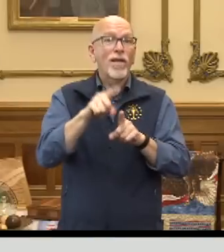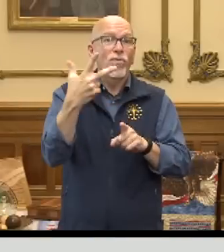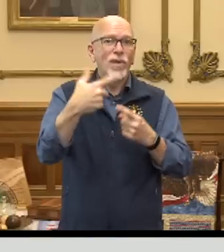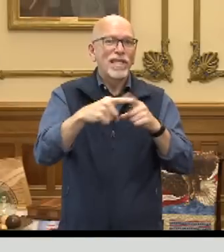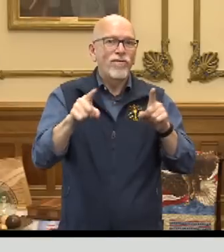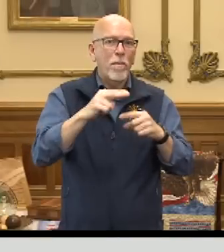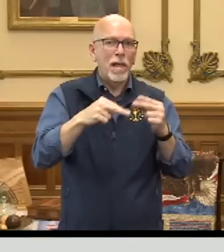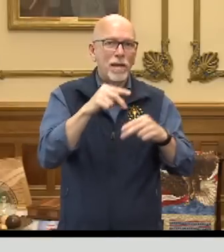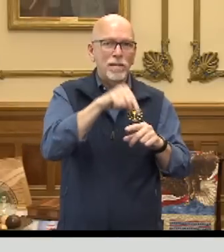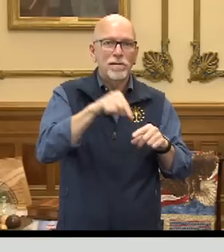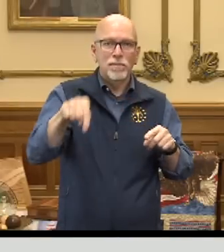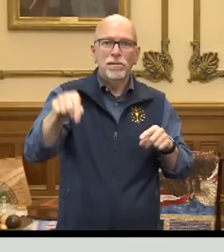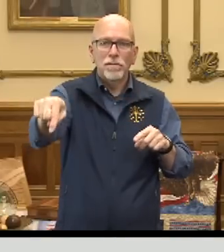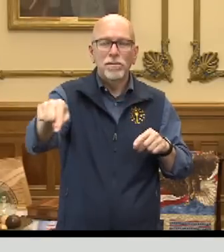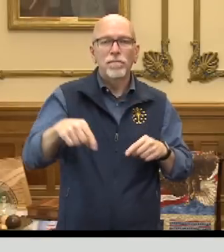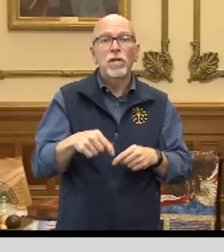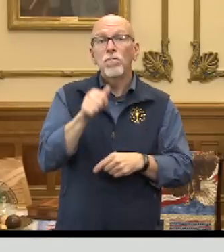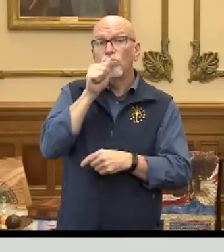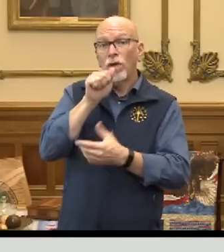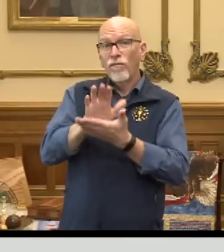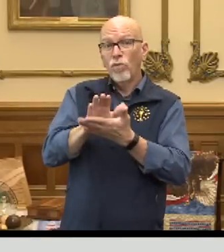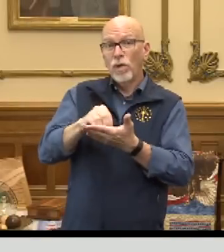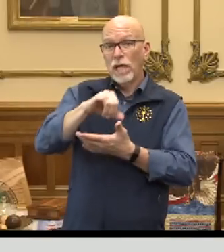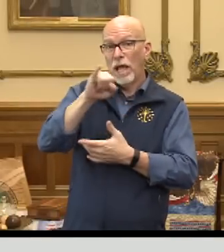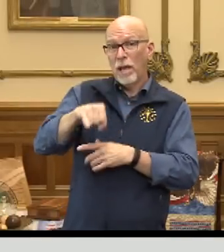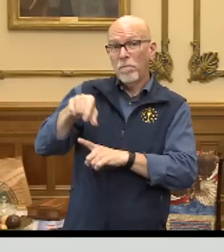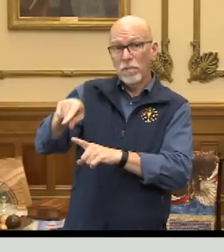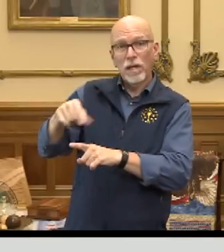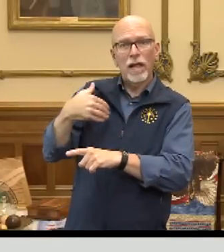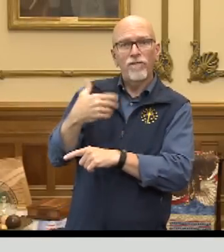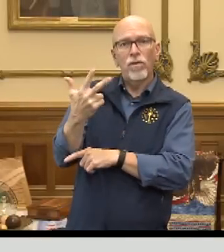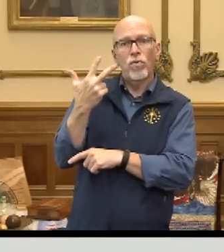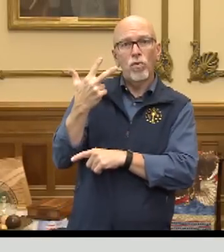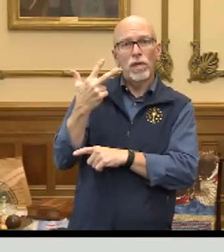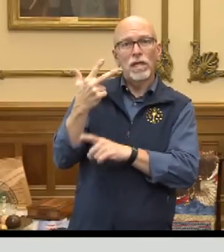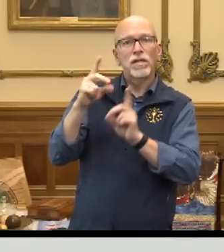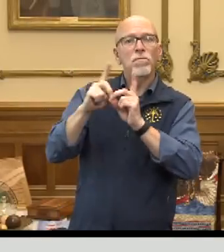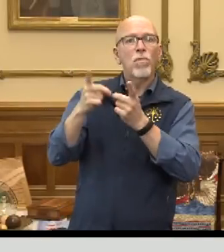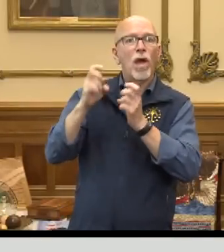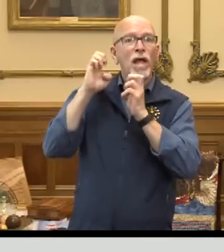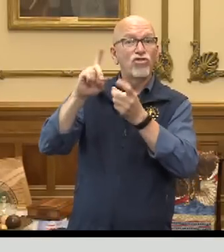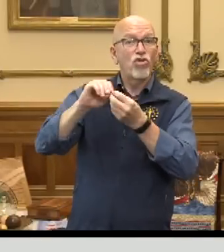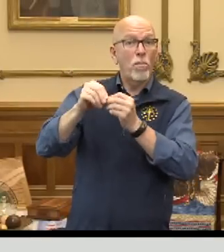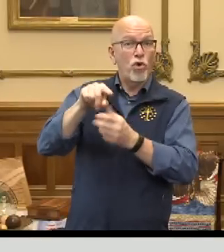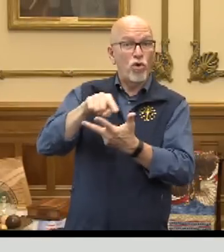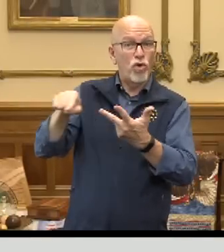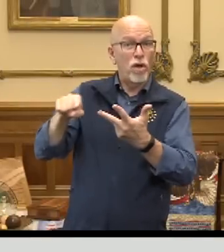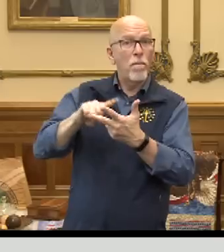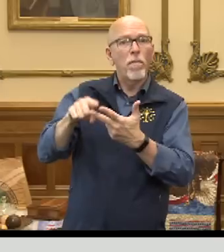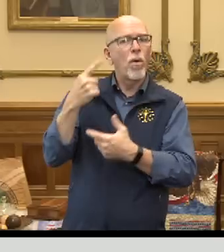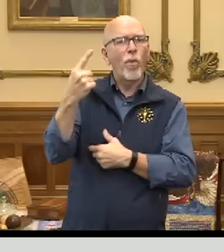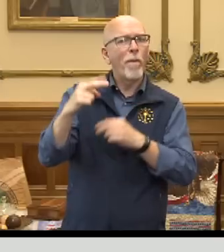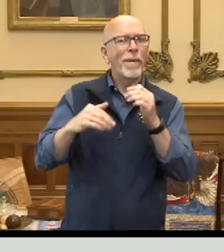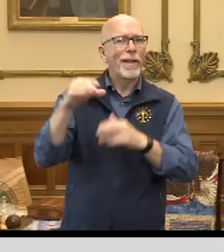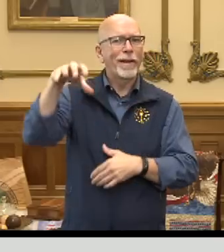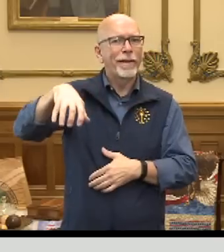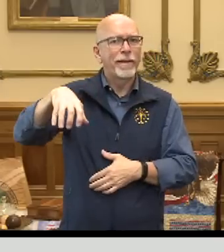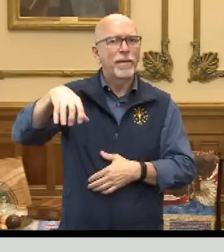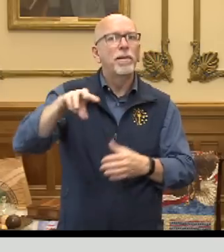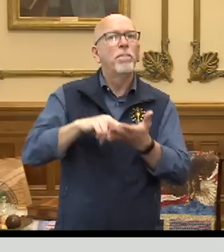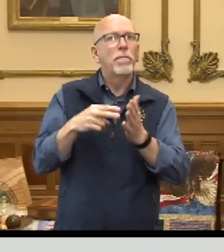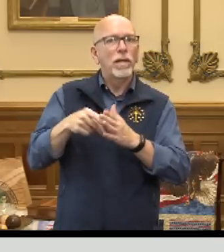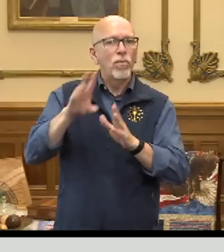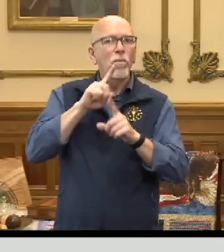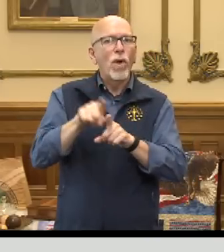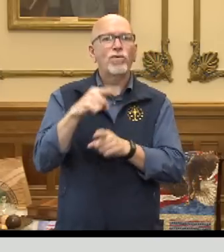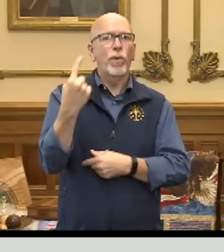separate buildings. A private school here in Indianapolis has 3 Department of Education numbers, but only 1 building, so it will report